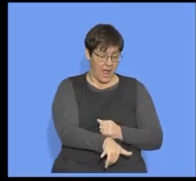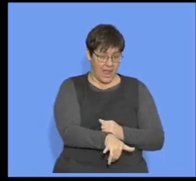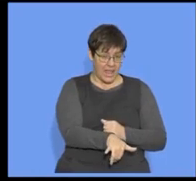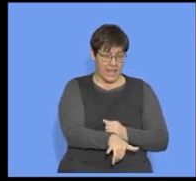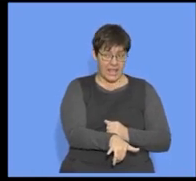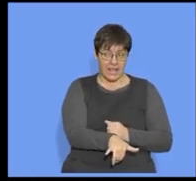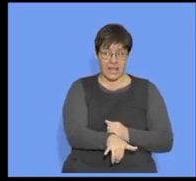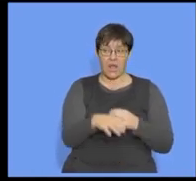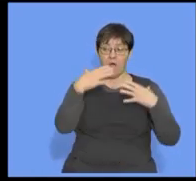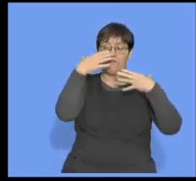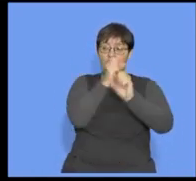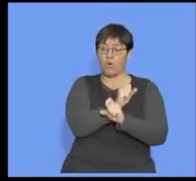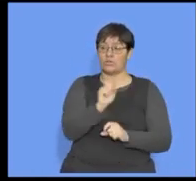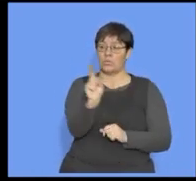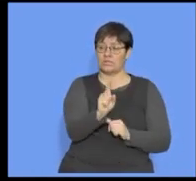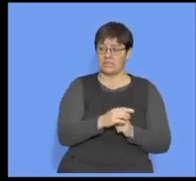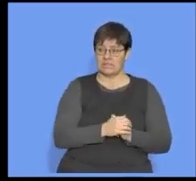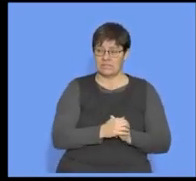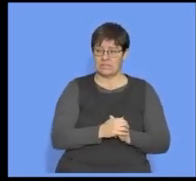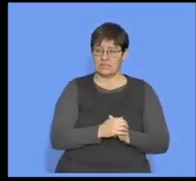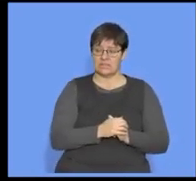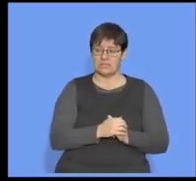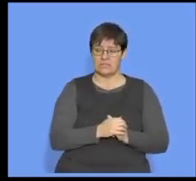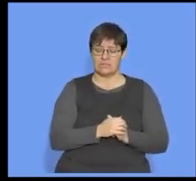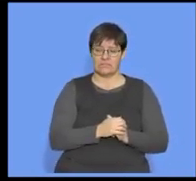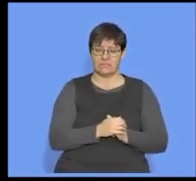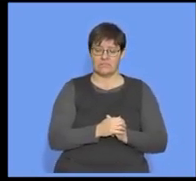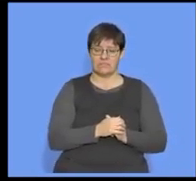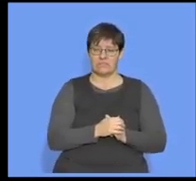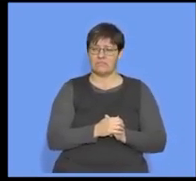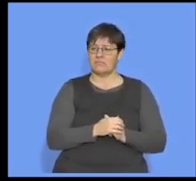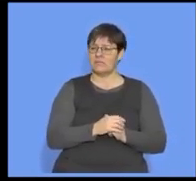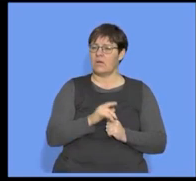that IY is focused on.